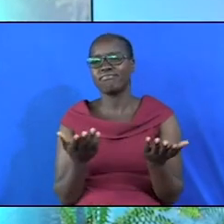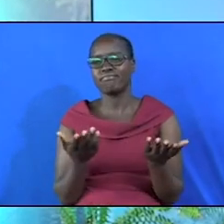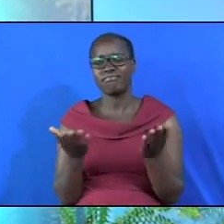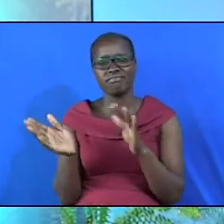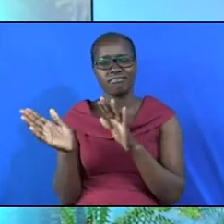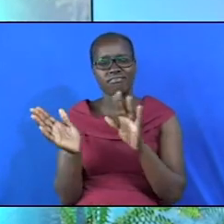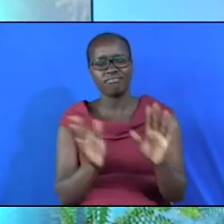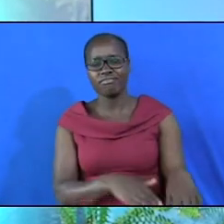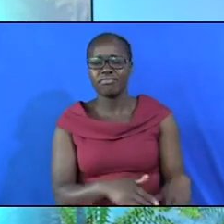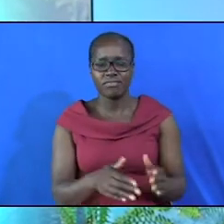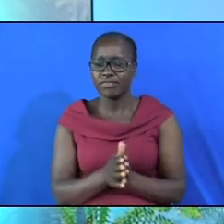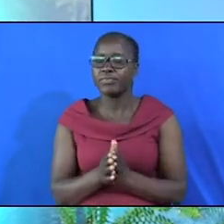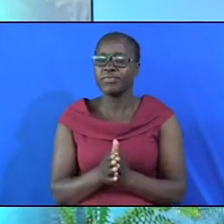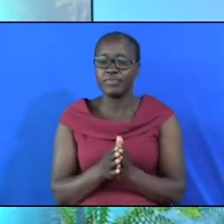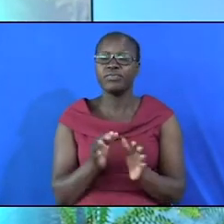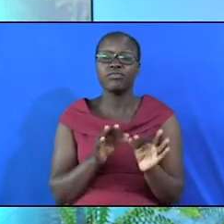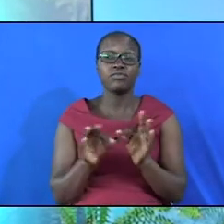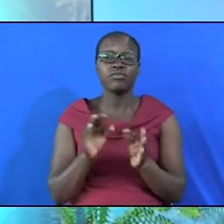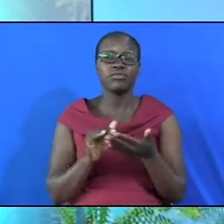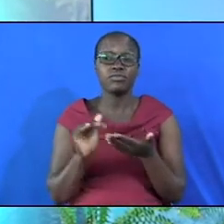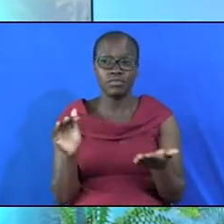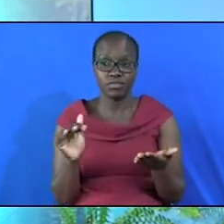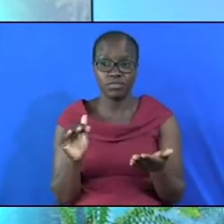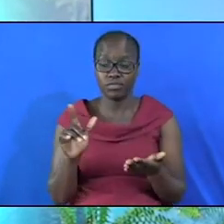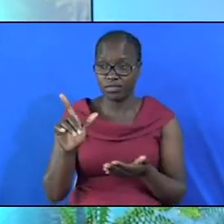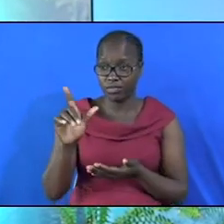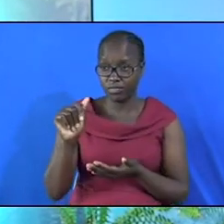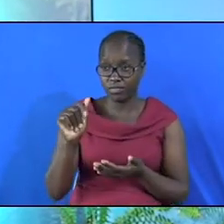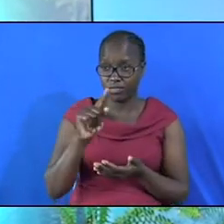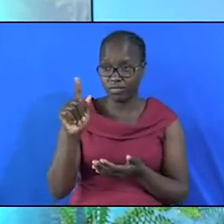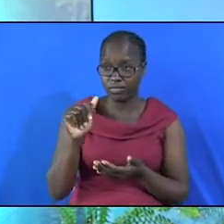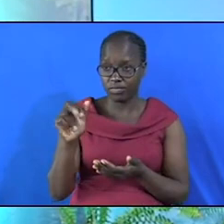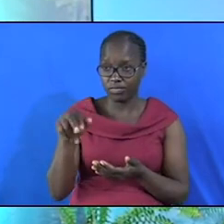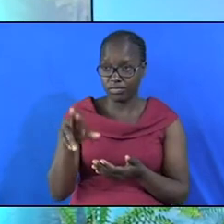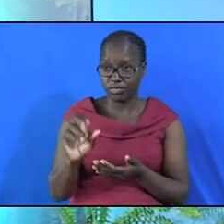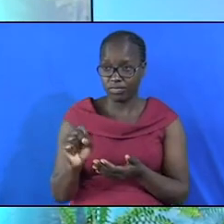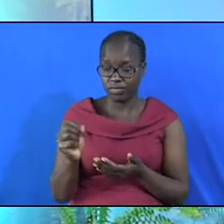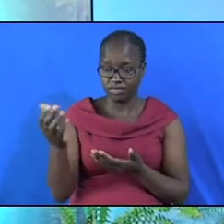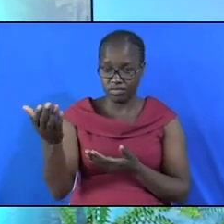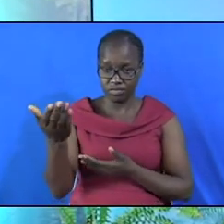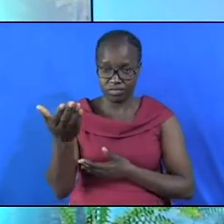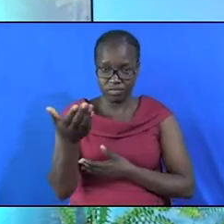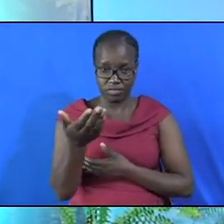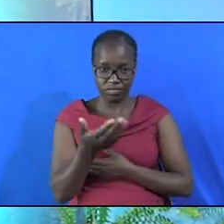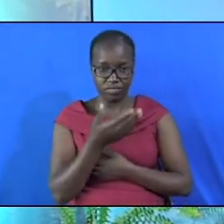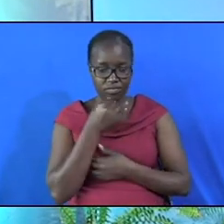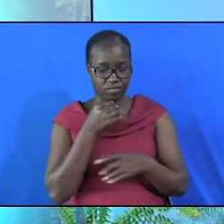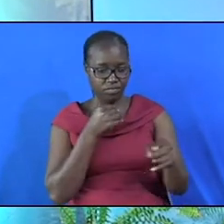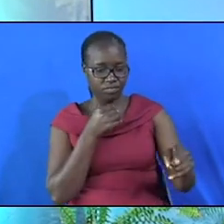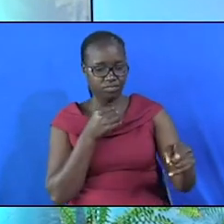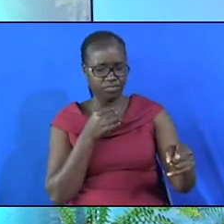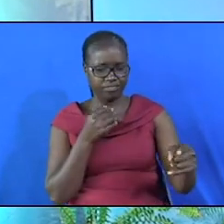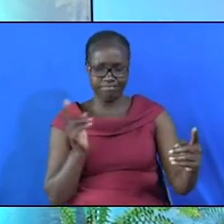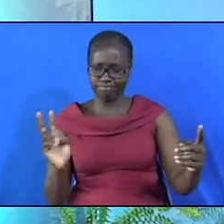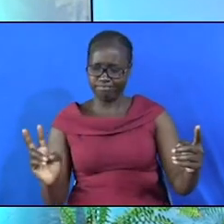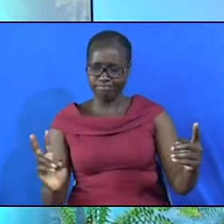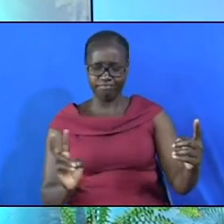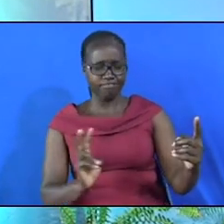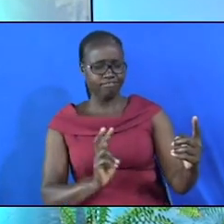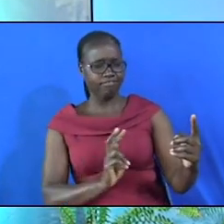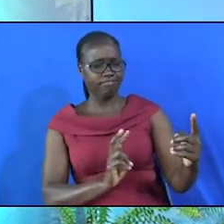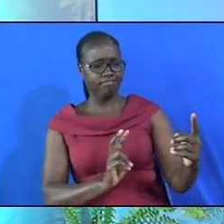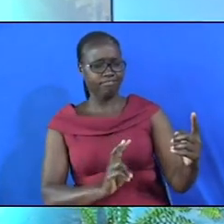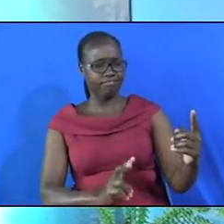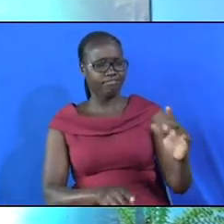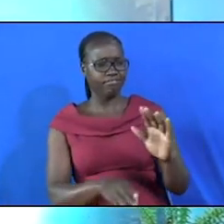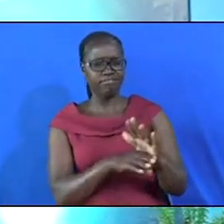Okay, let me explain so that you understand me. Lazarus, every morning, will be brought to this man. This man will not kick